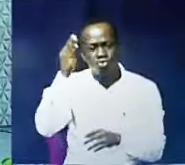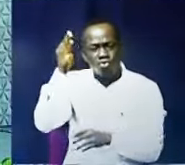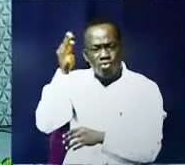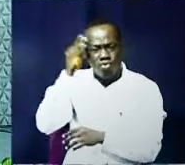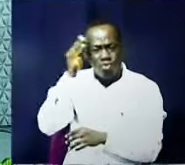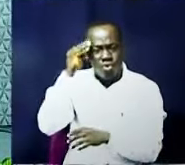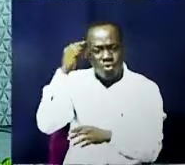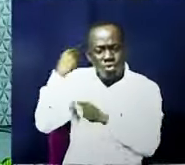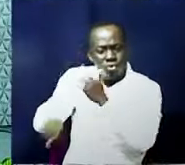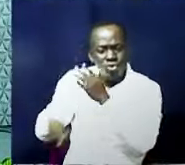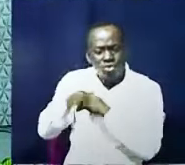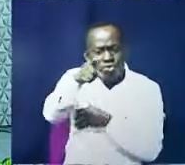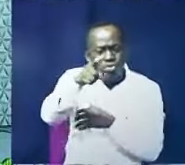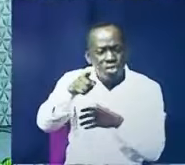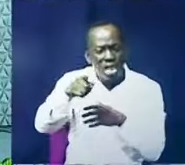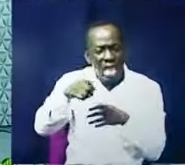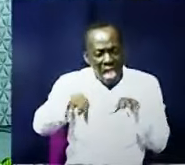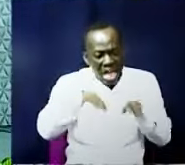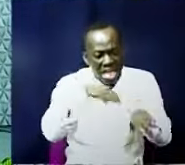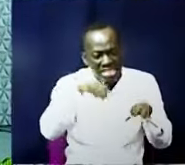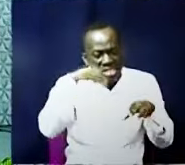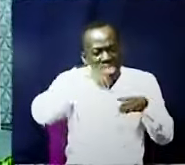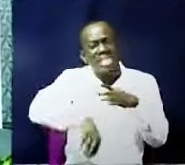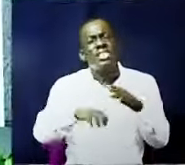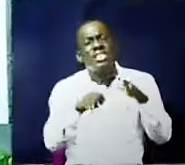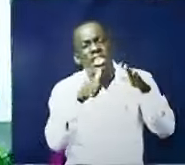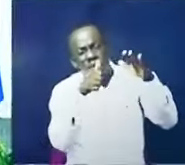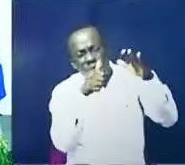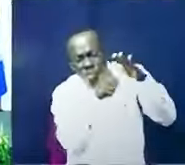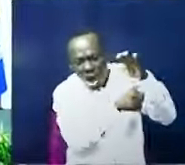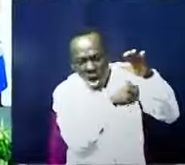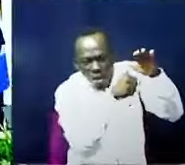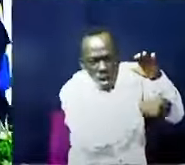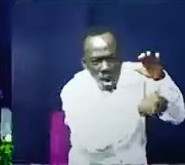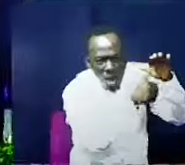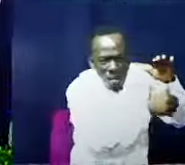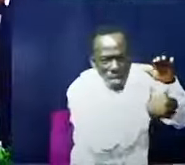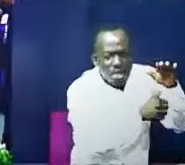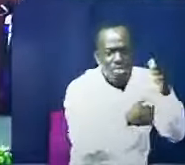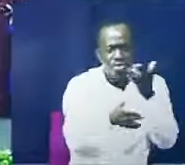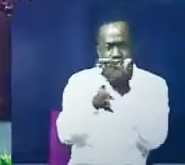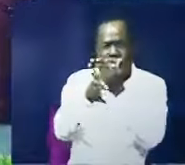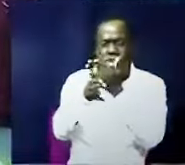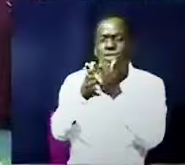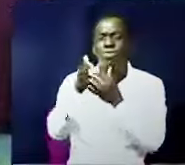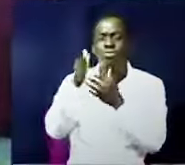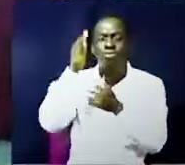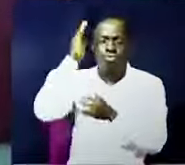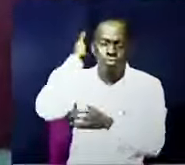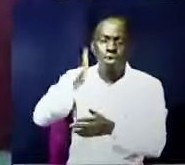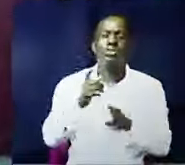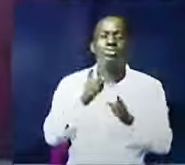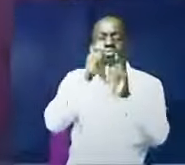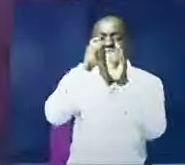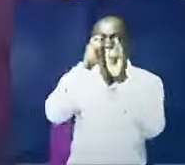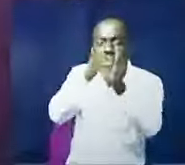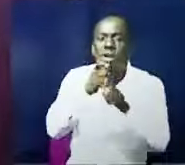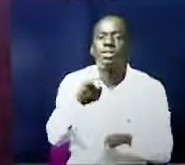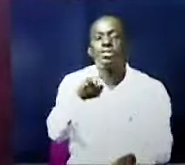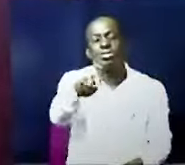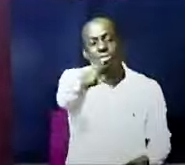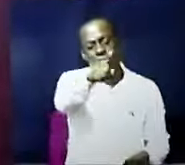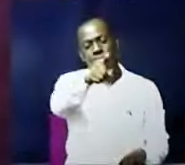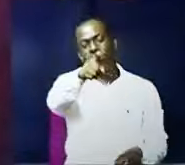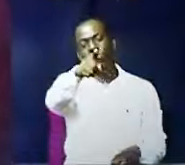What is he trying to say here? When you pray, don't behave like